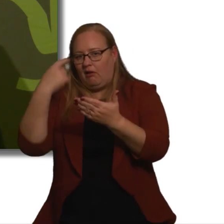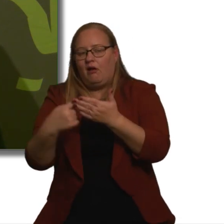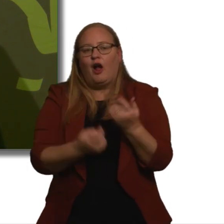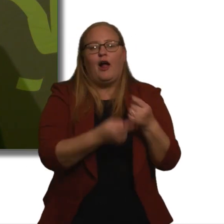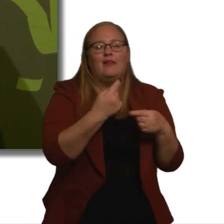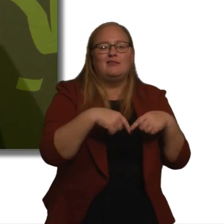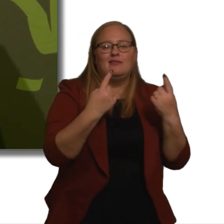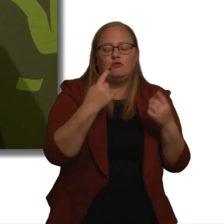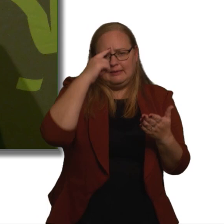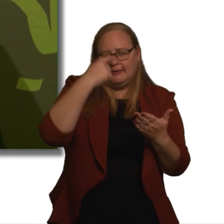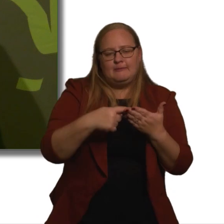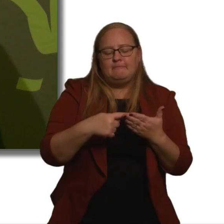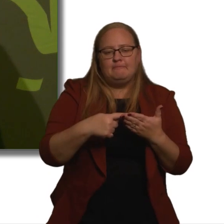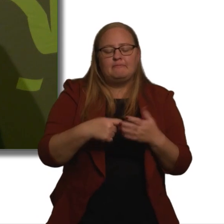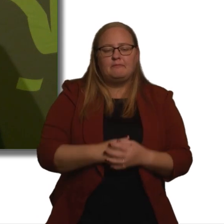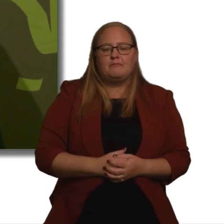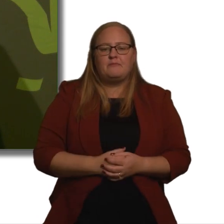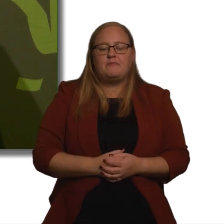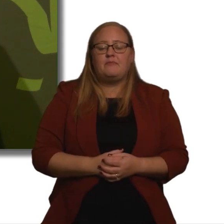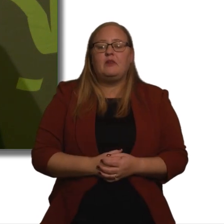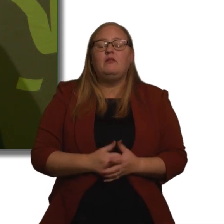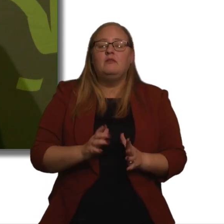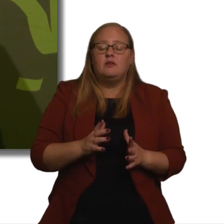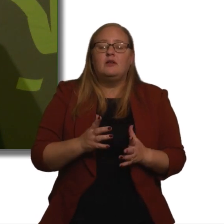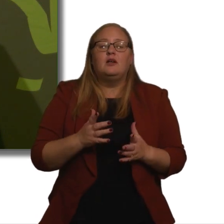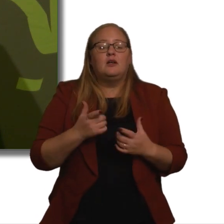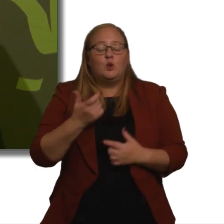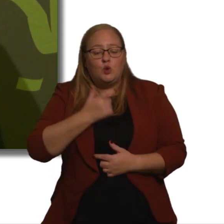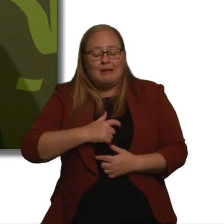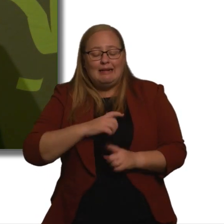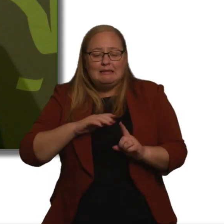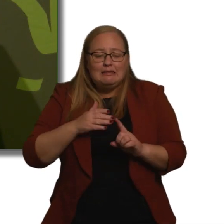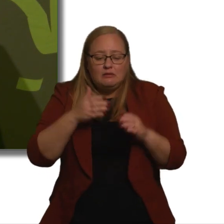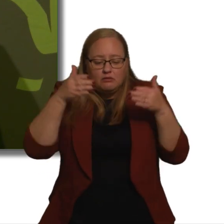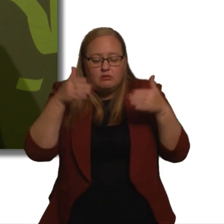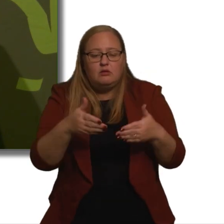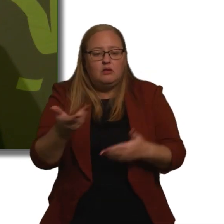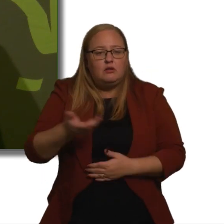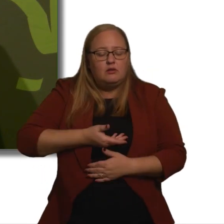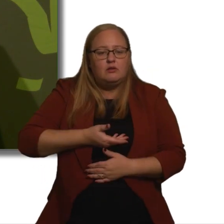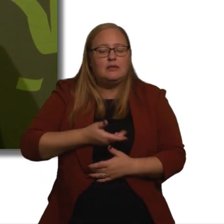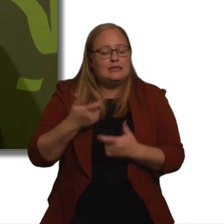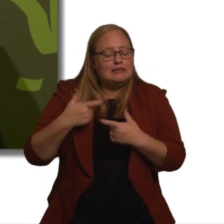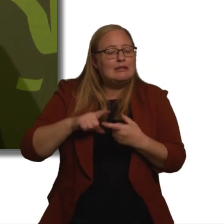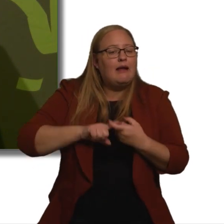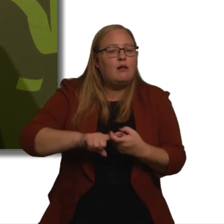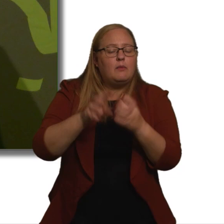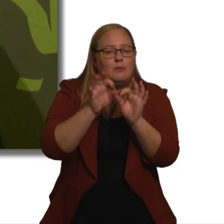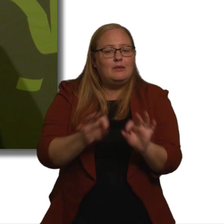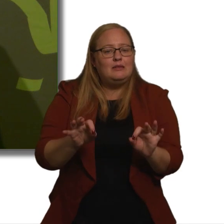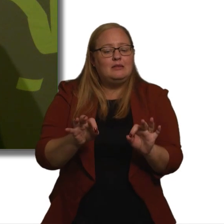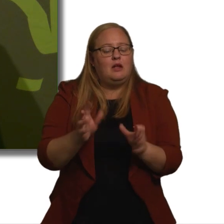in humanity, a just and sustainable peace, and the role that cooperation can play in delivering